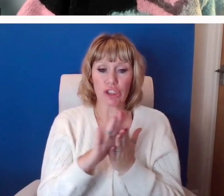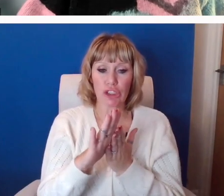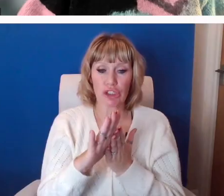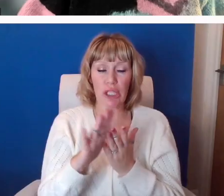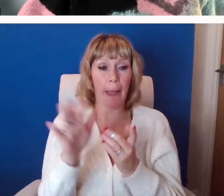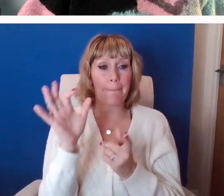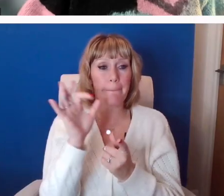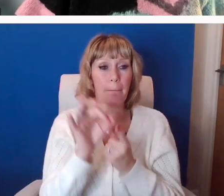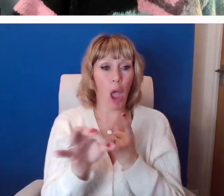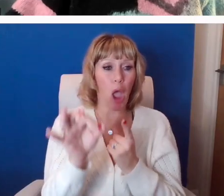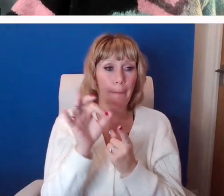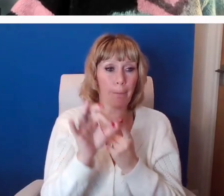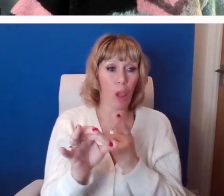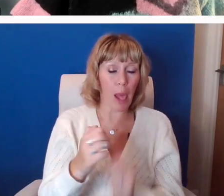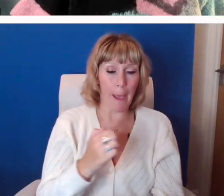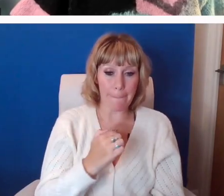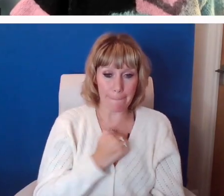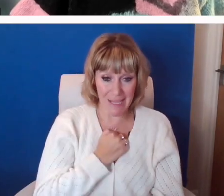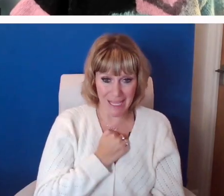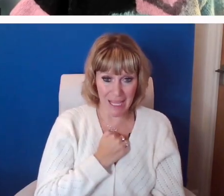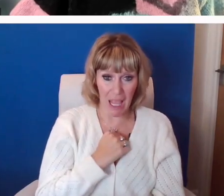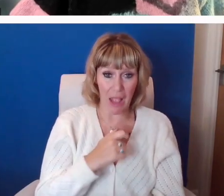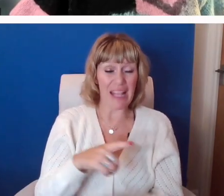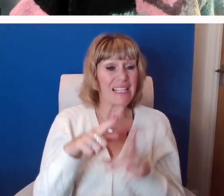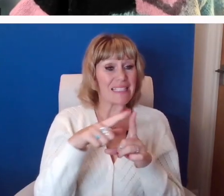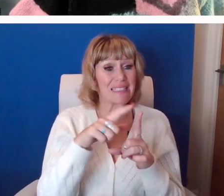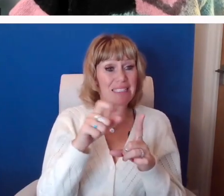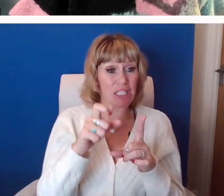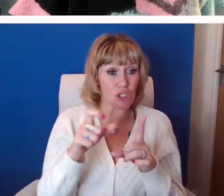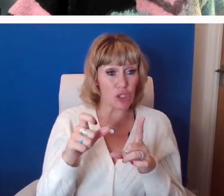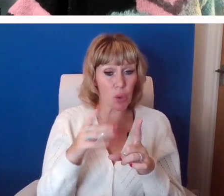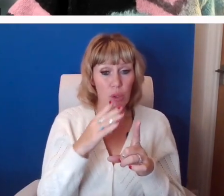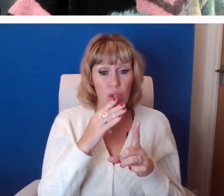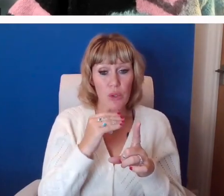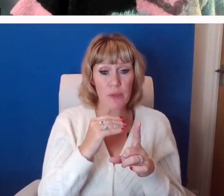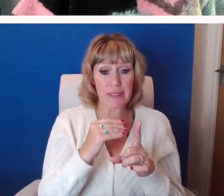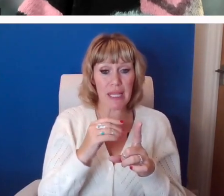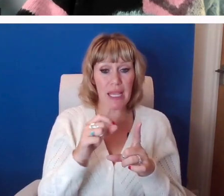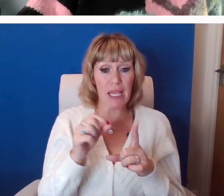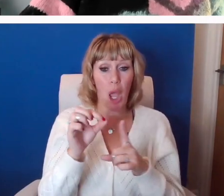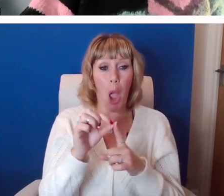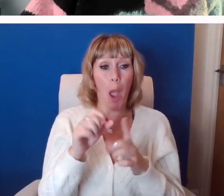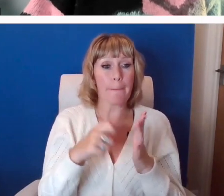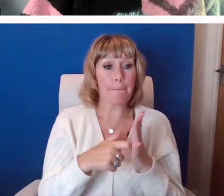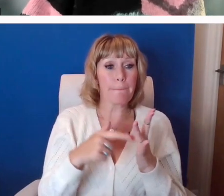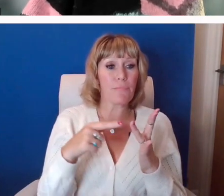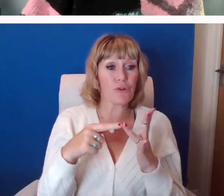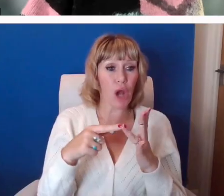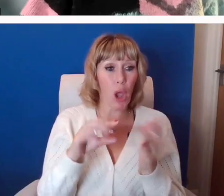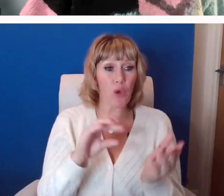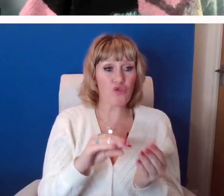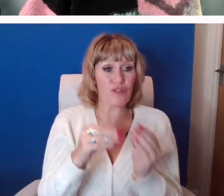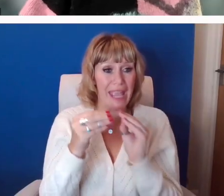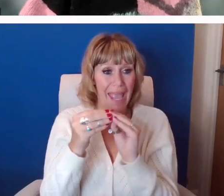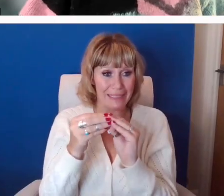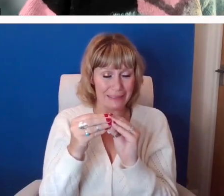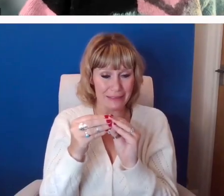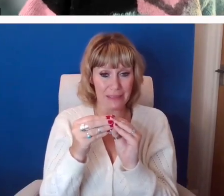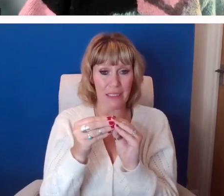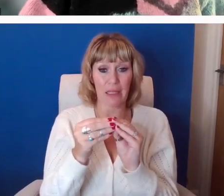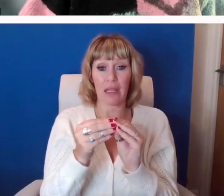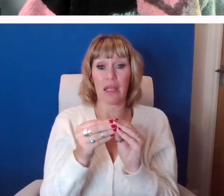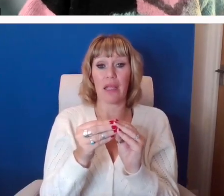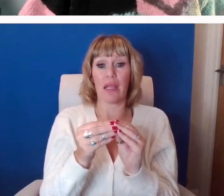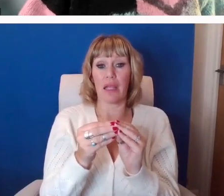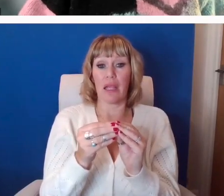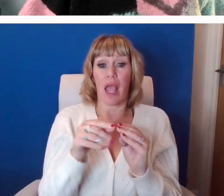this is a digital illustration using Procreate. It's a cartoon-like illustration of a woman sitting